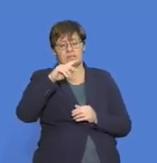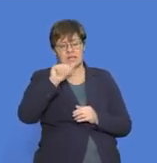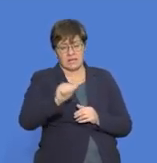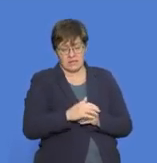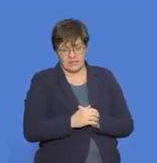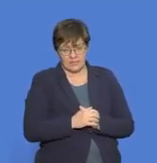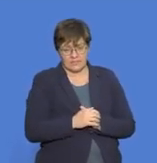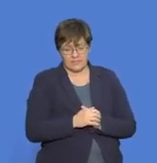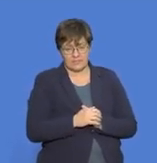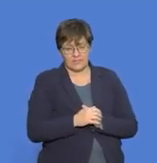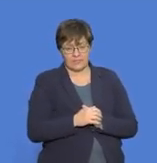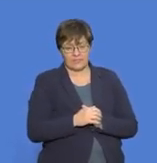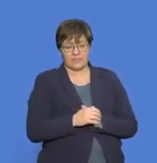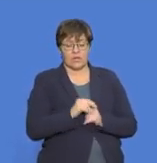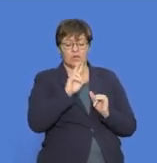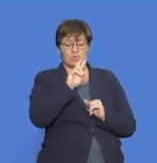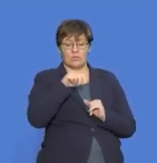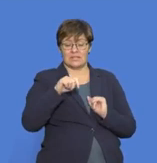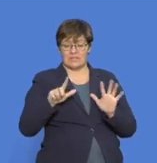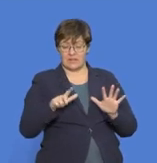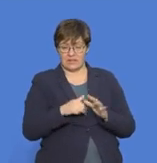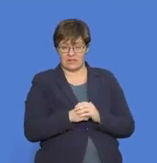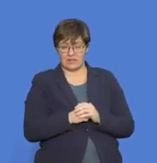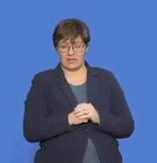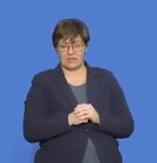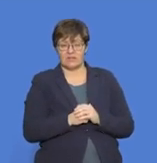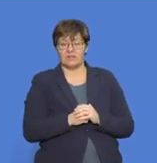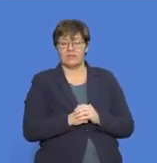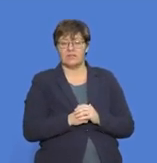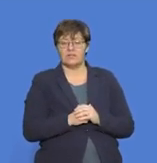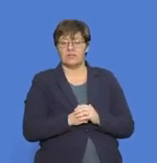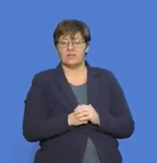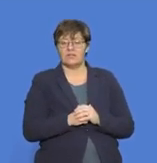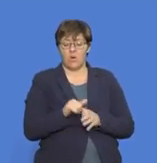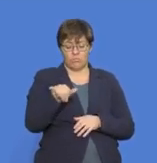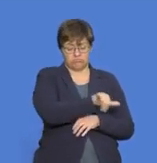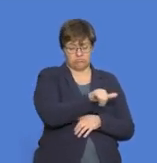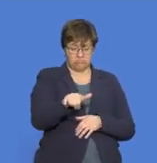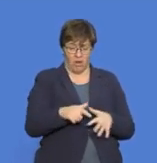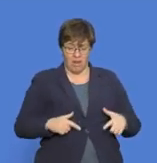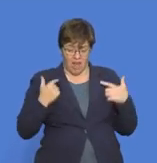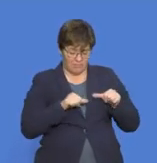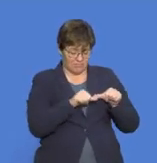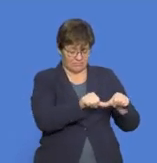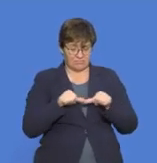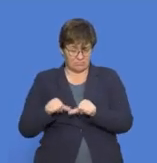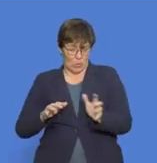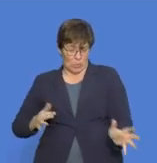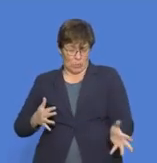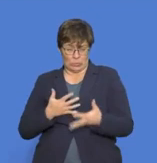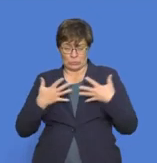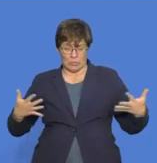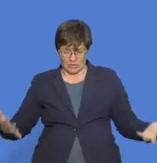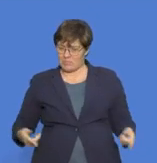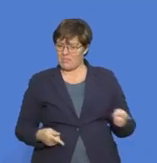And then 2.7, which would not survive in a windy habitat, and that's